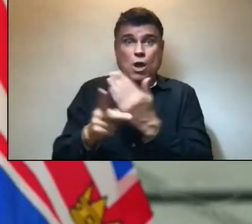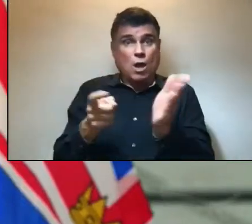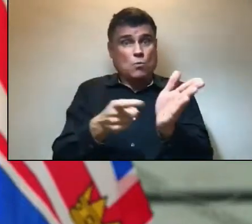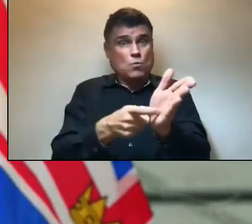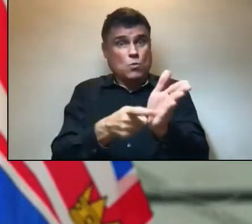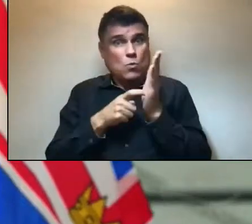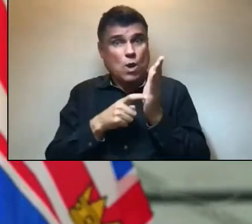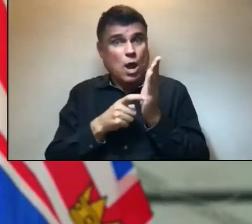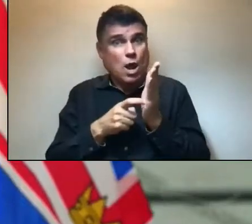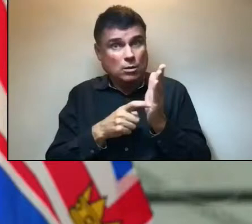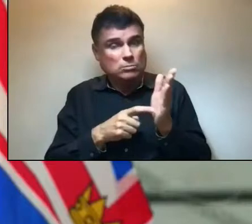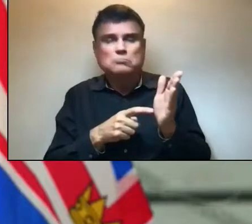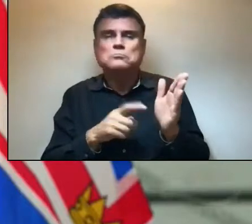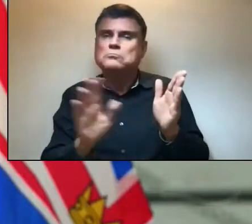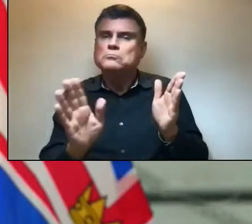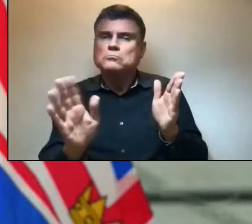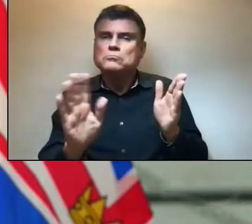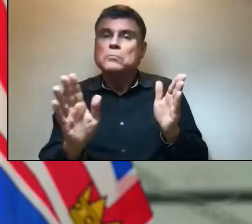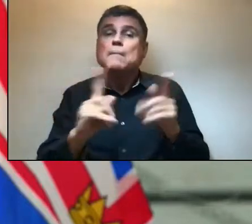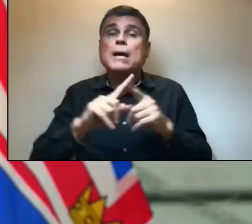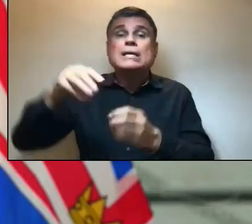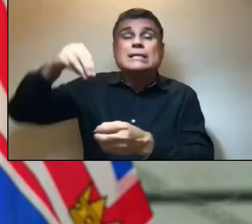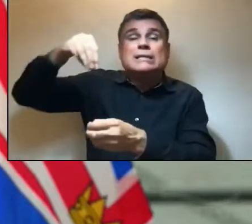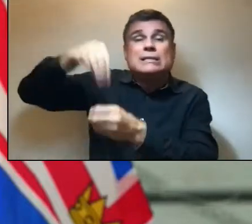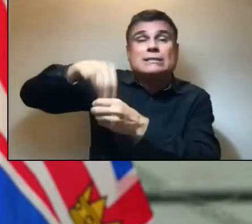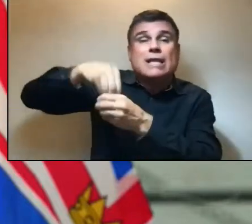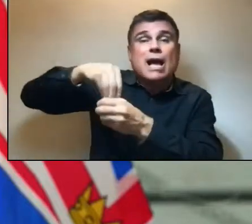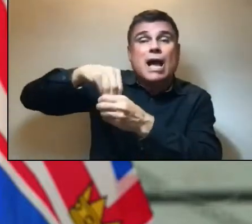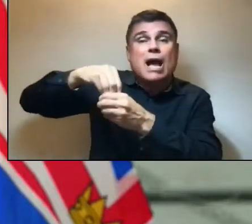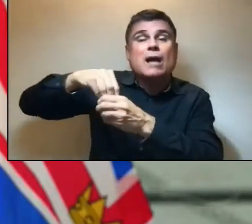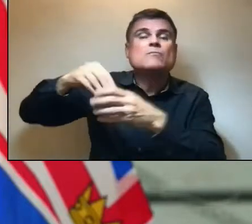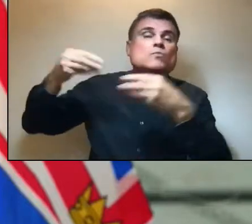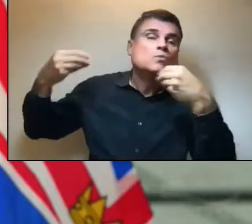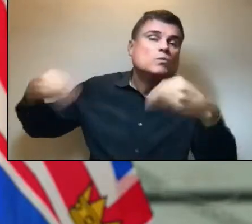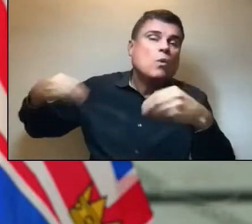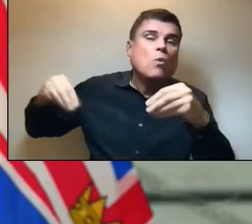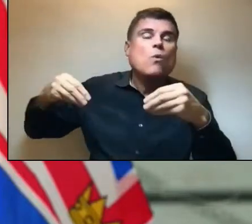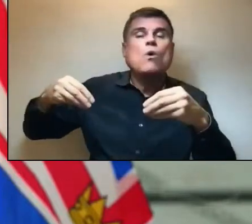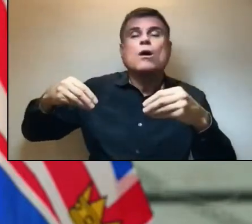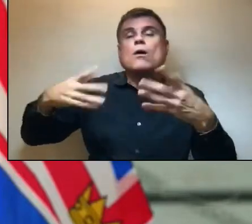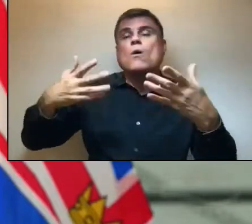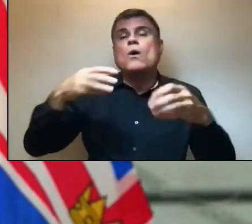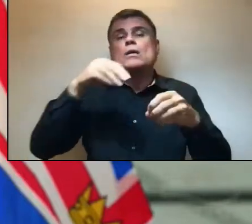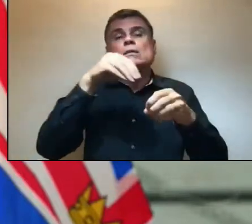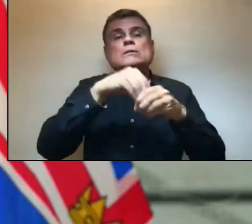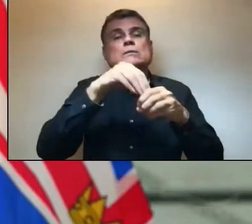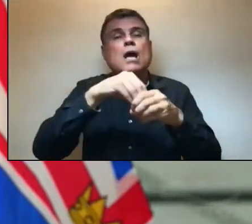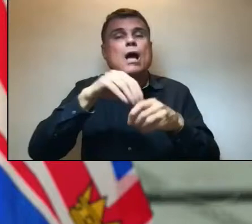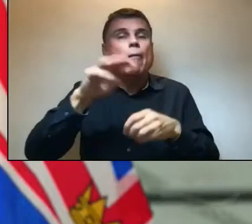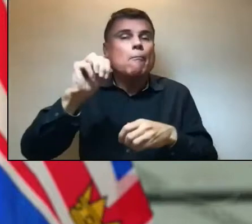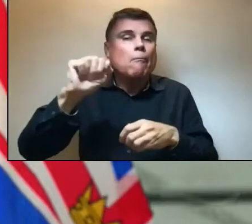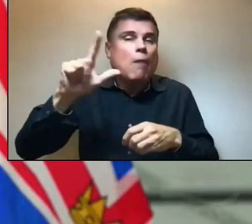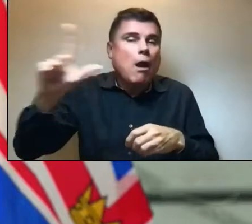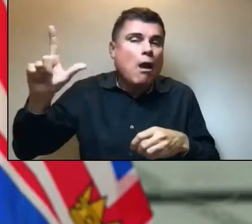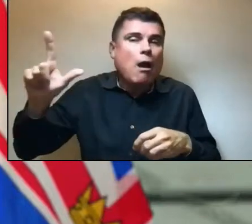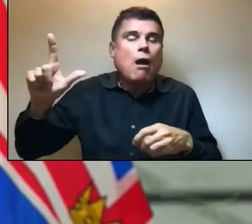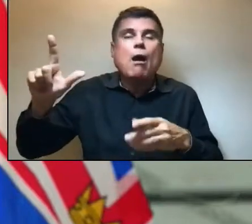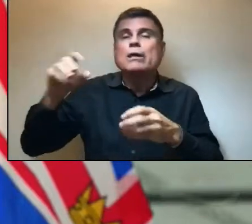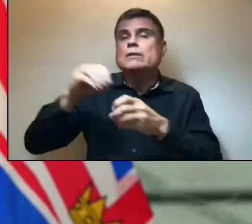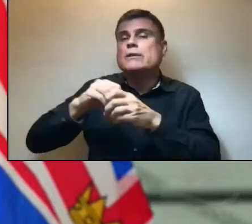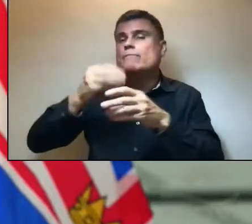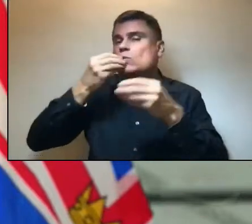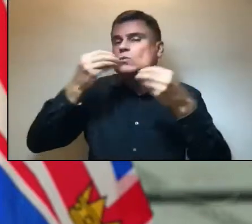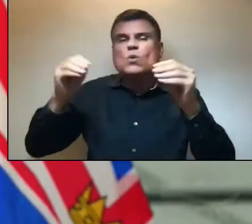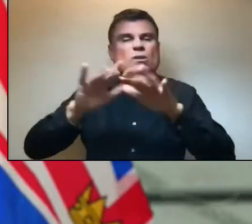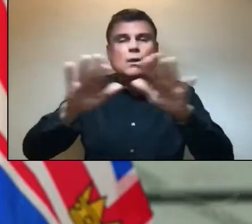wear masks in those indoor settings, retail settings, malls, and grocery stores, for example. And